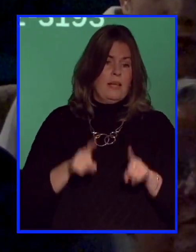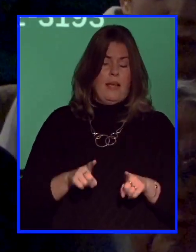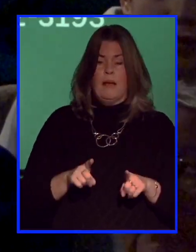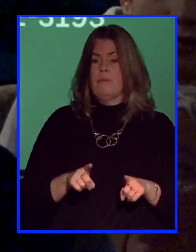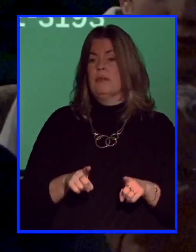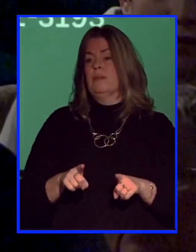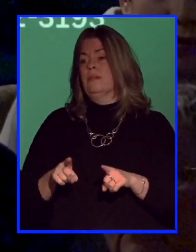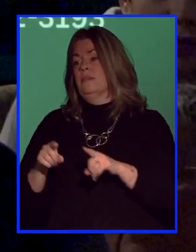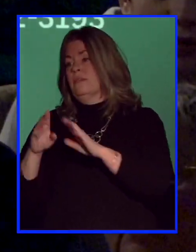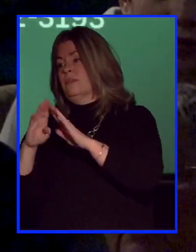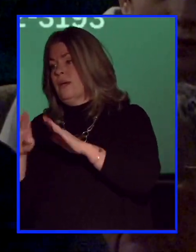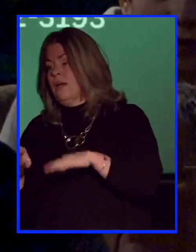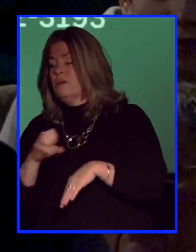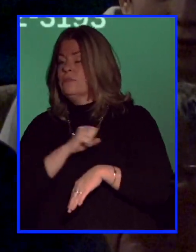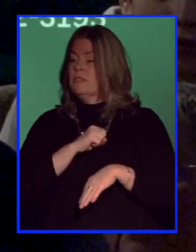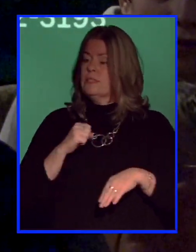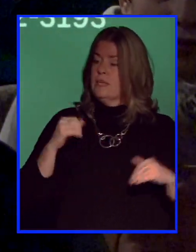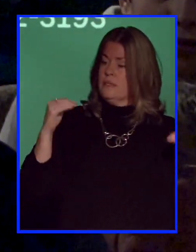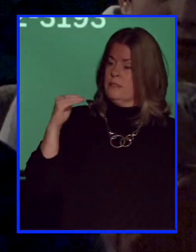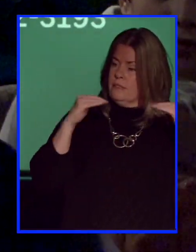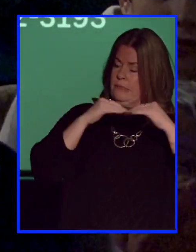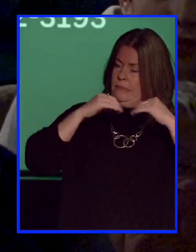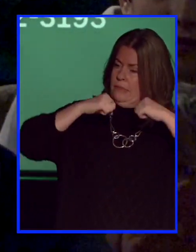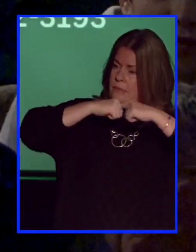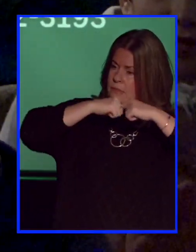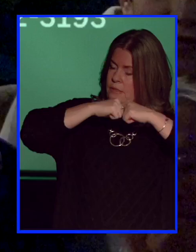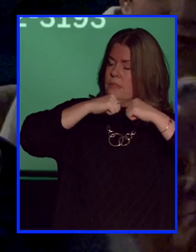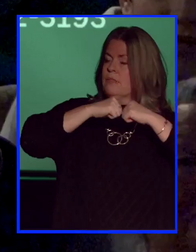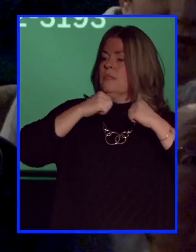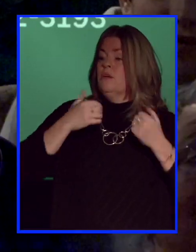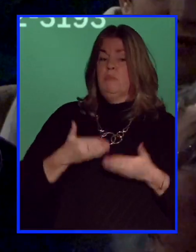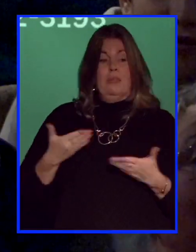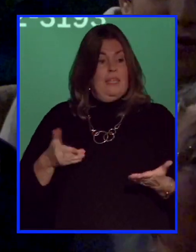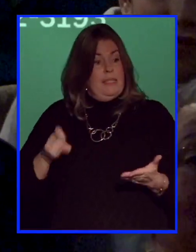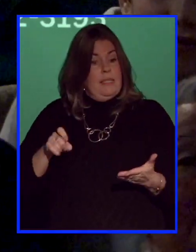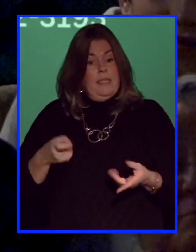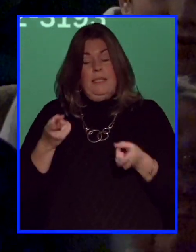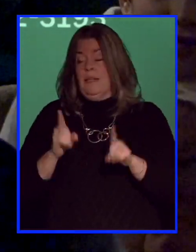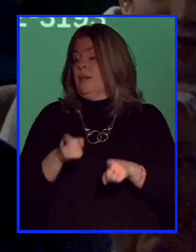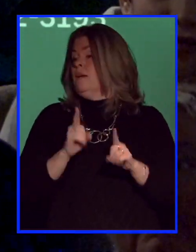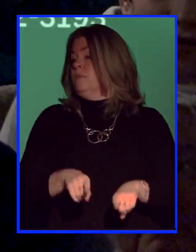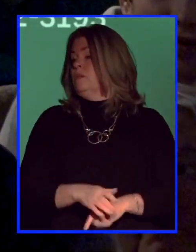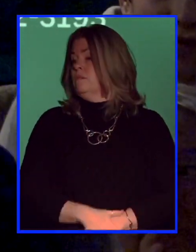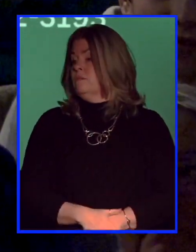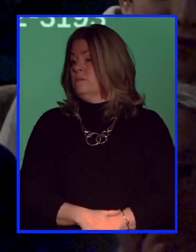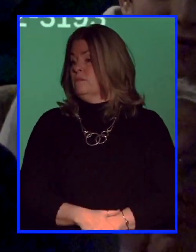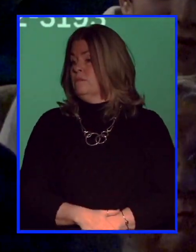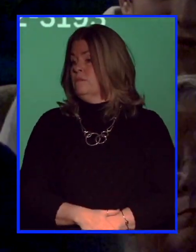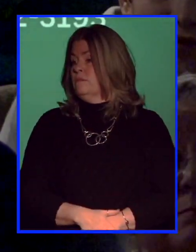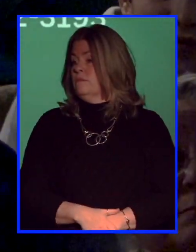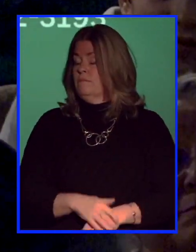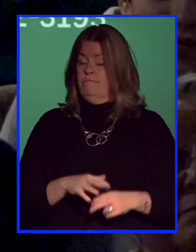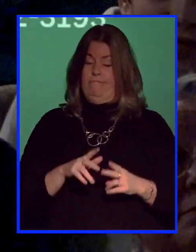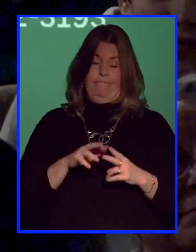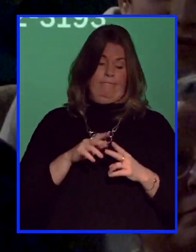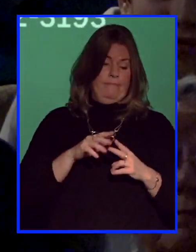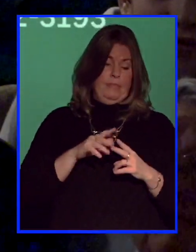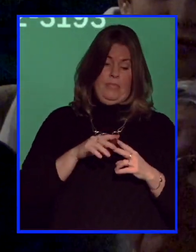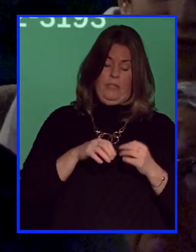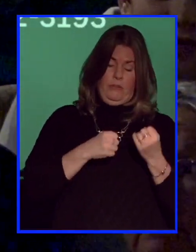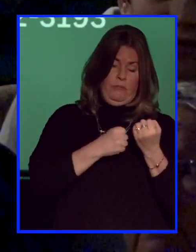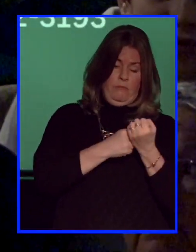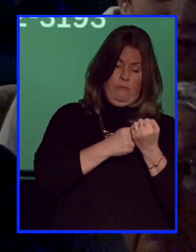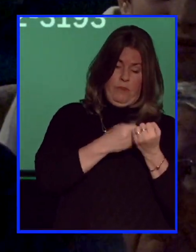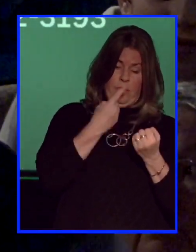Senate control. But in terms of things that need to happen, whether it's, in my opinion, of funding for Ukraine or